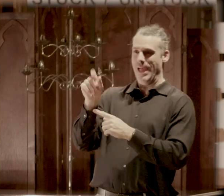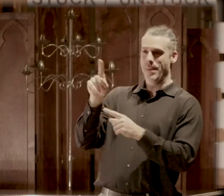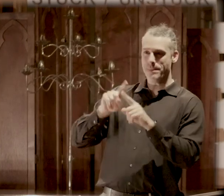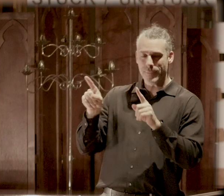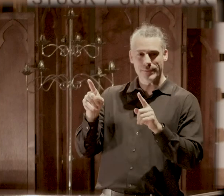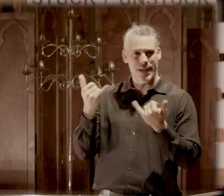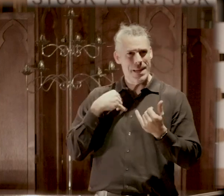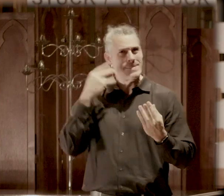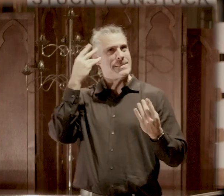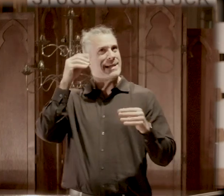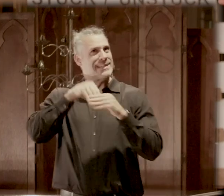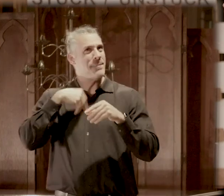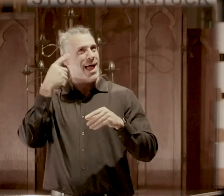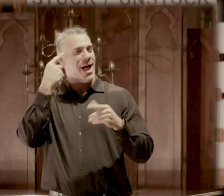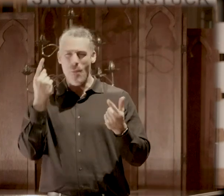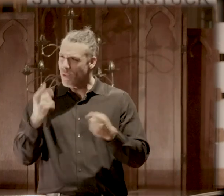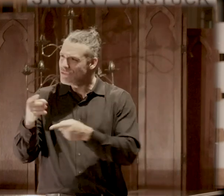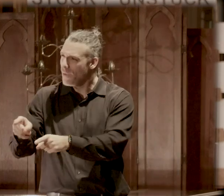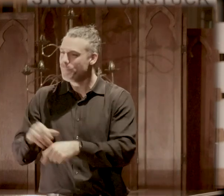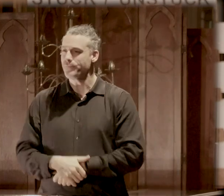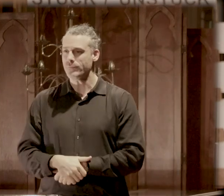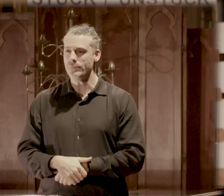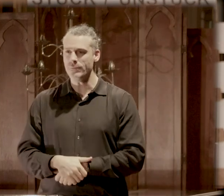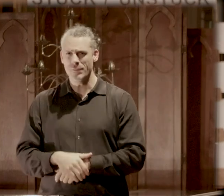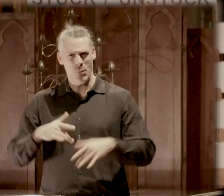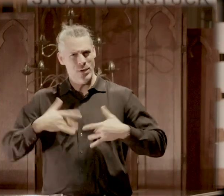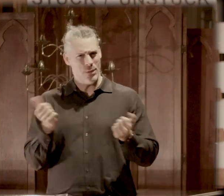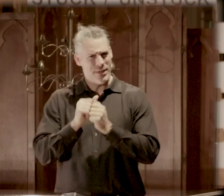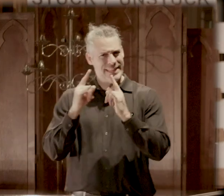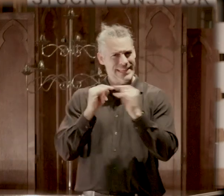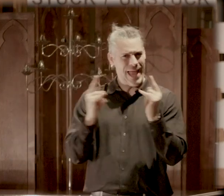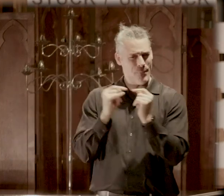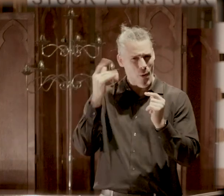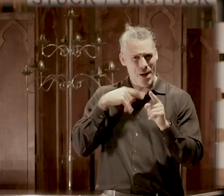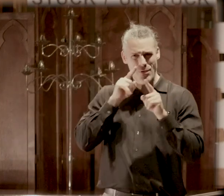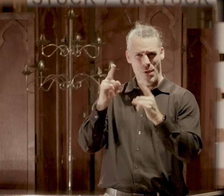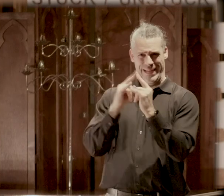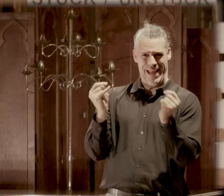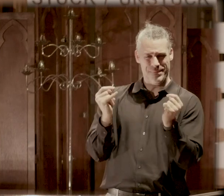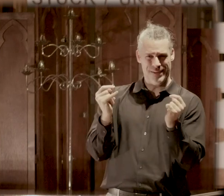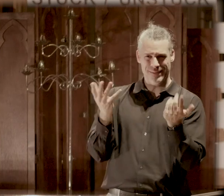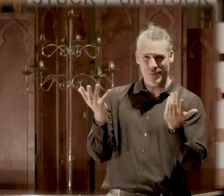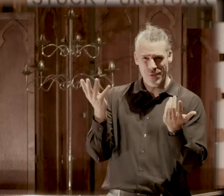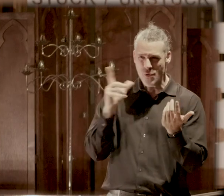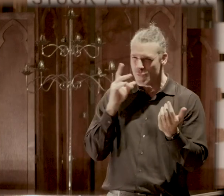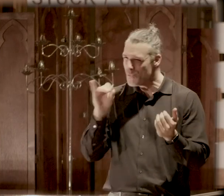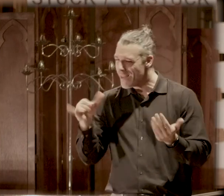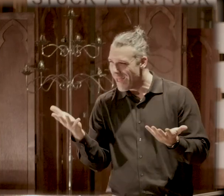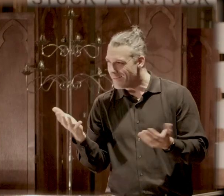yes. What is going on in my head? And what's up with camping? Why camping? Who goes camping?